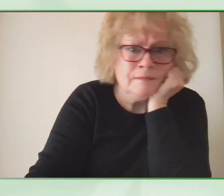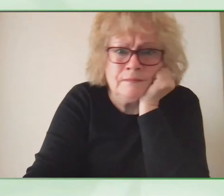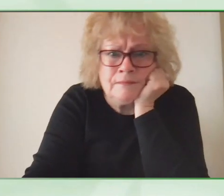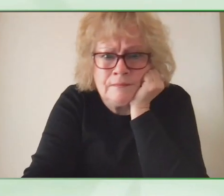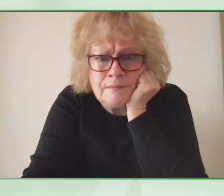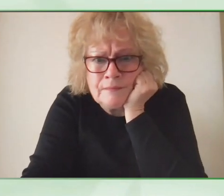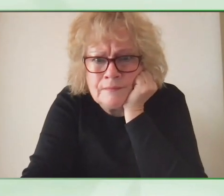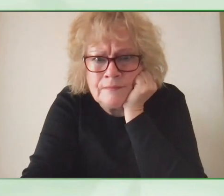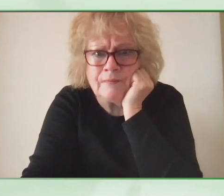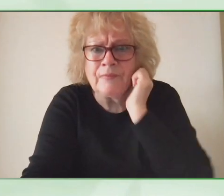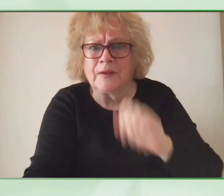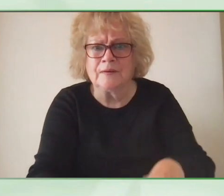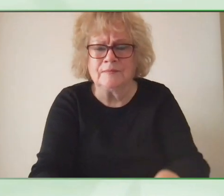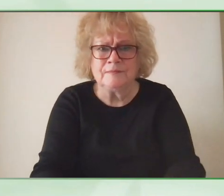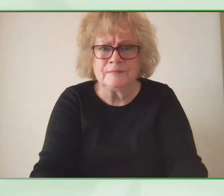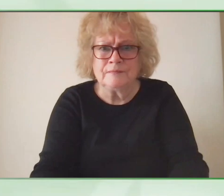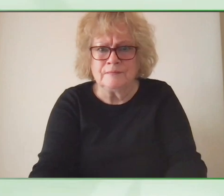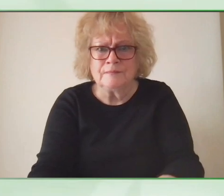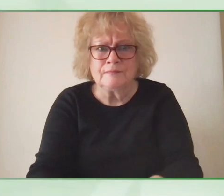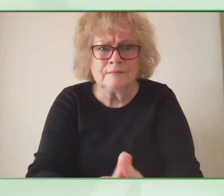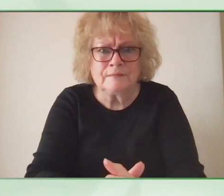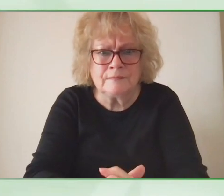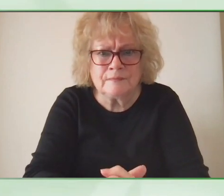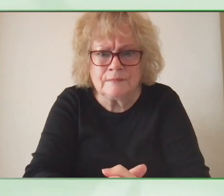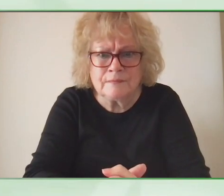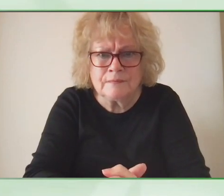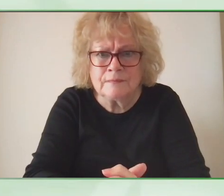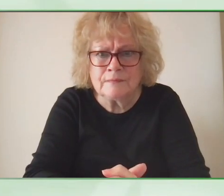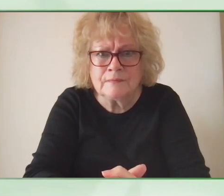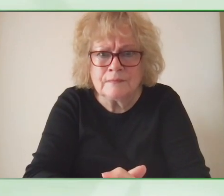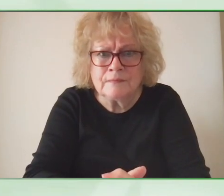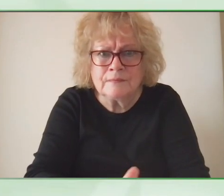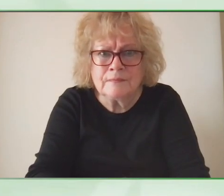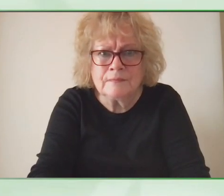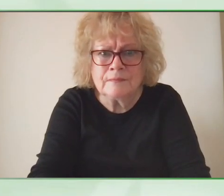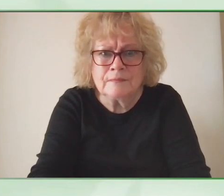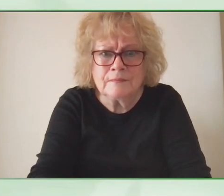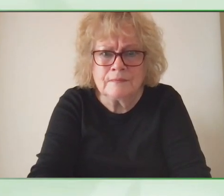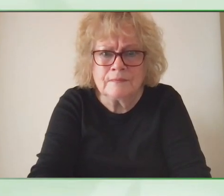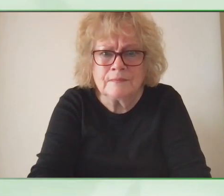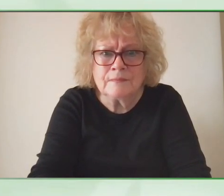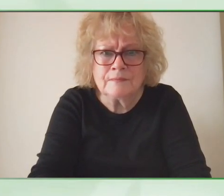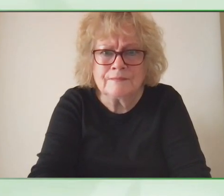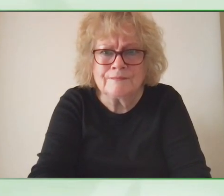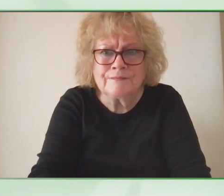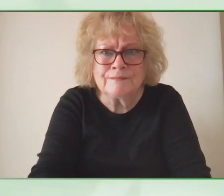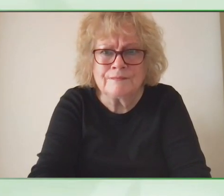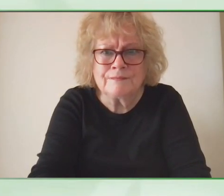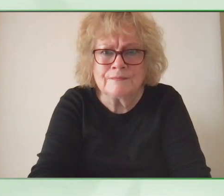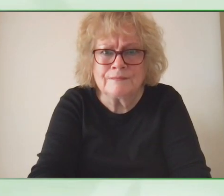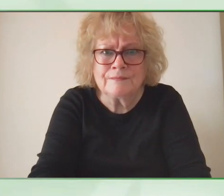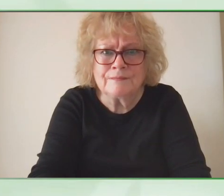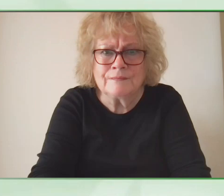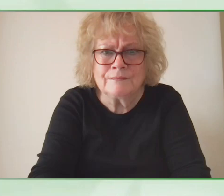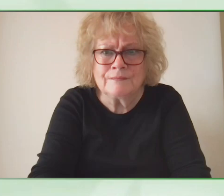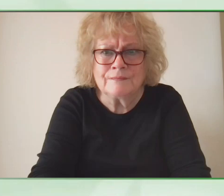avatars that are translating immediately for ALS patients, the dialogue